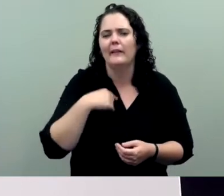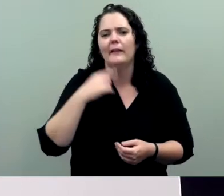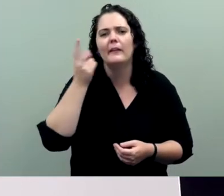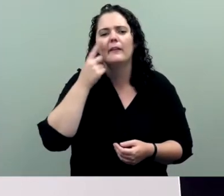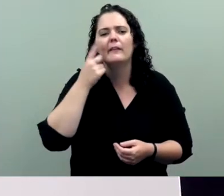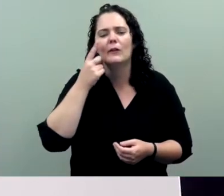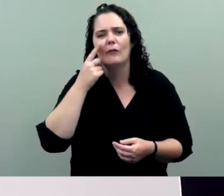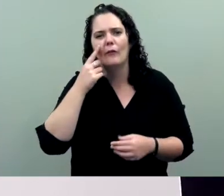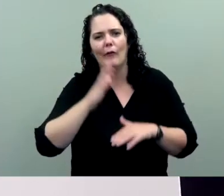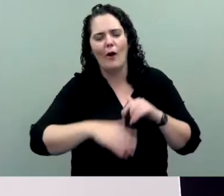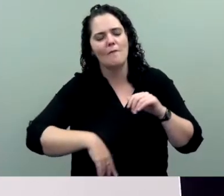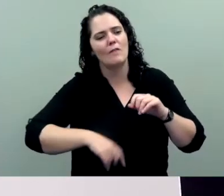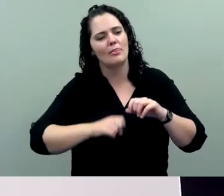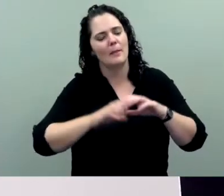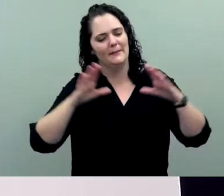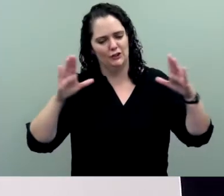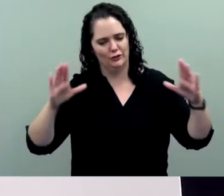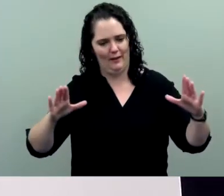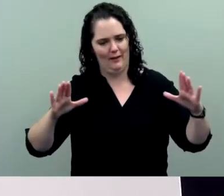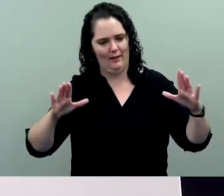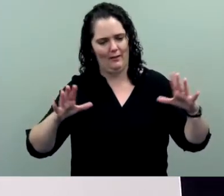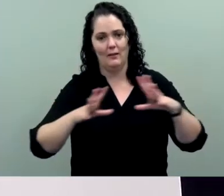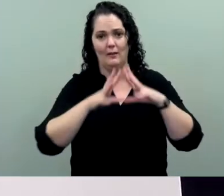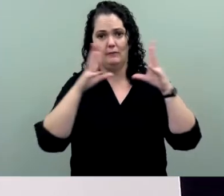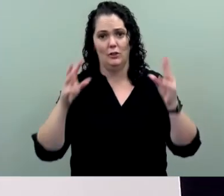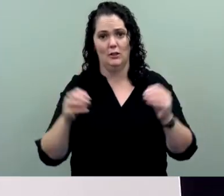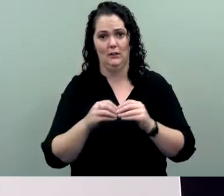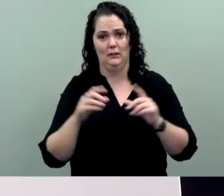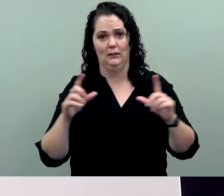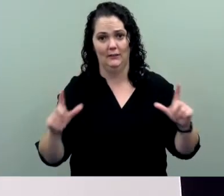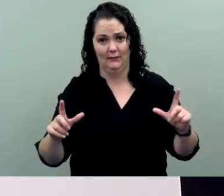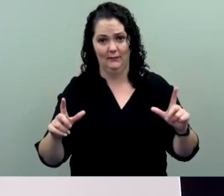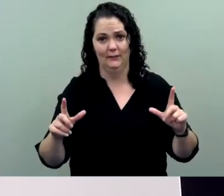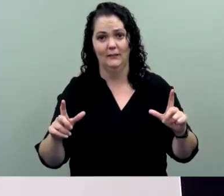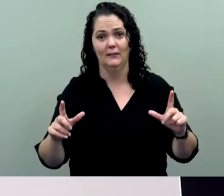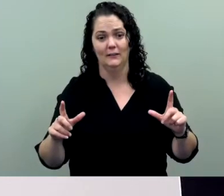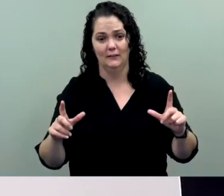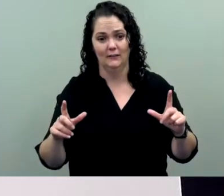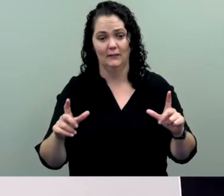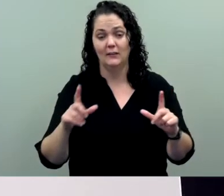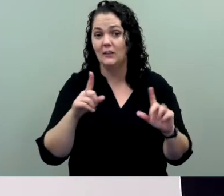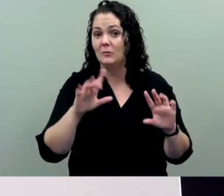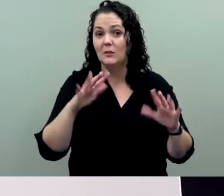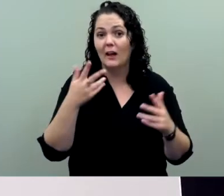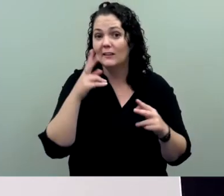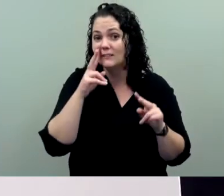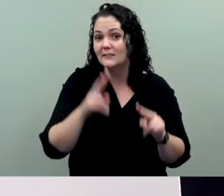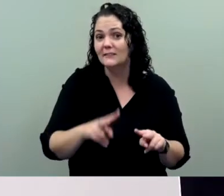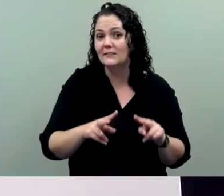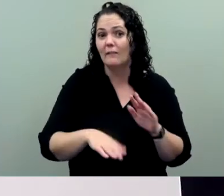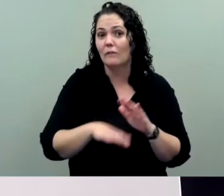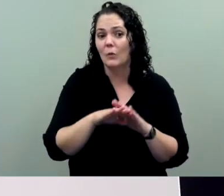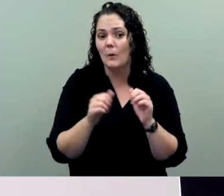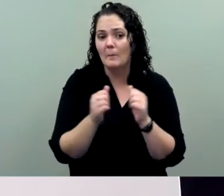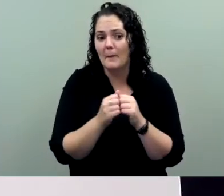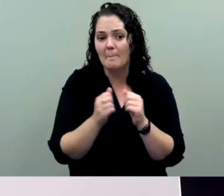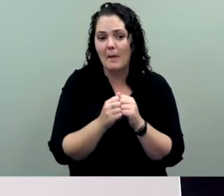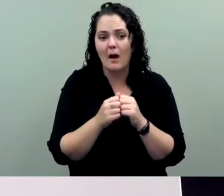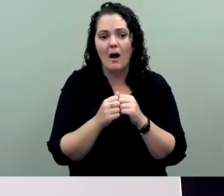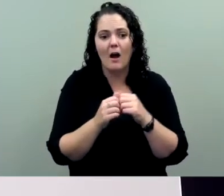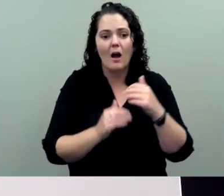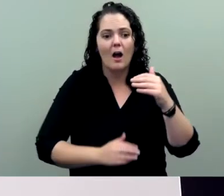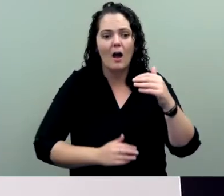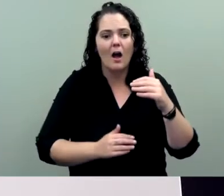visual of what I'm getting here. And I know you can't, most of you probably can't see my entire sheet of paper, but there we go.